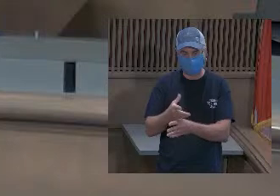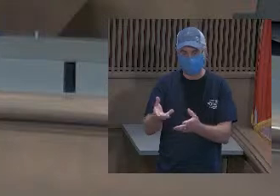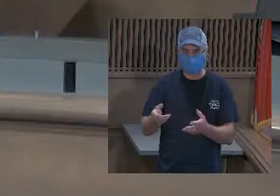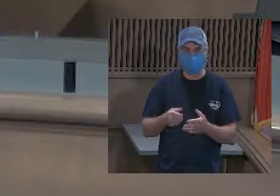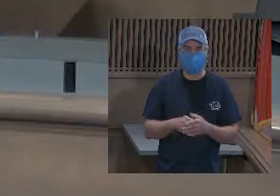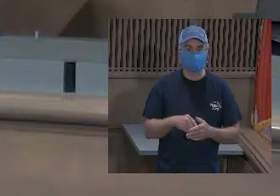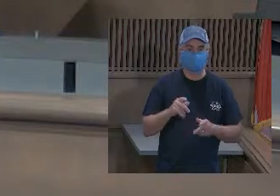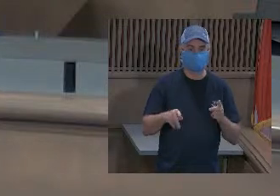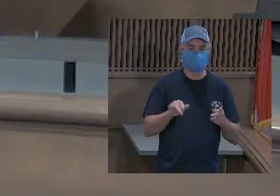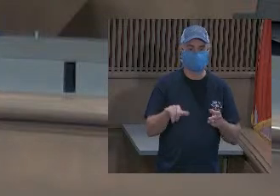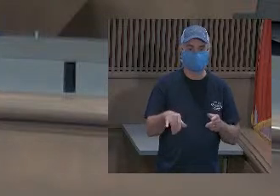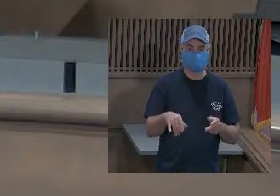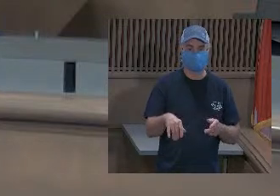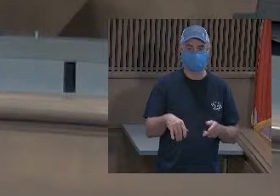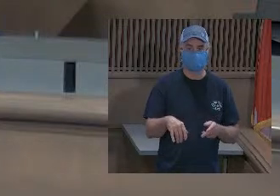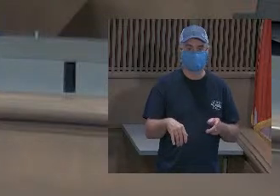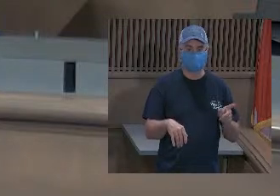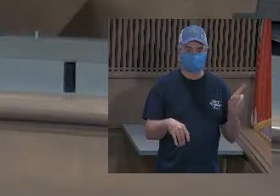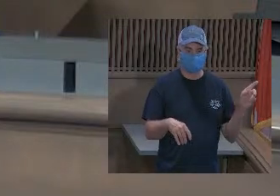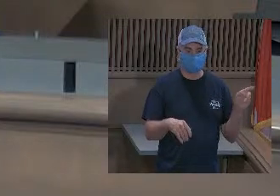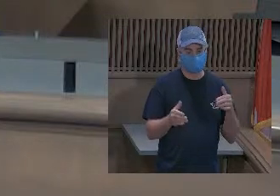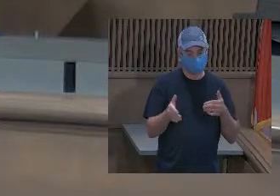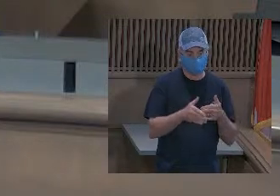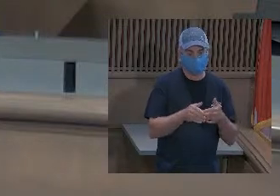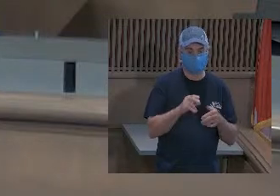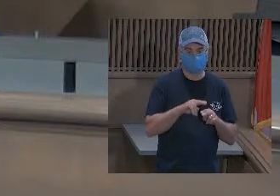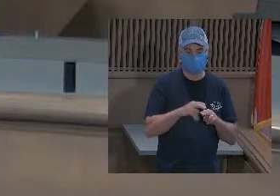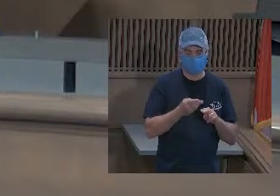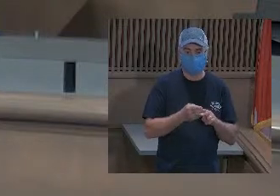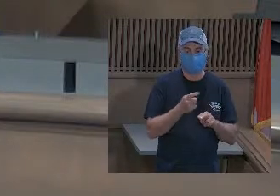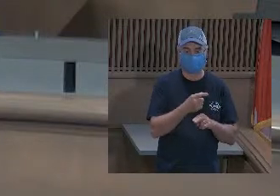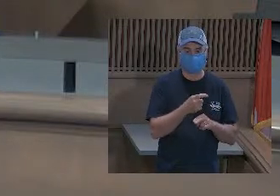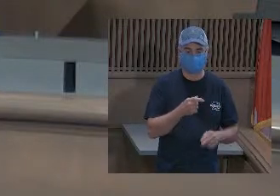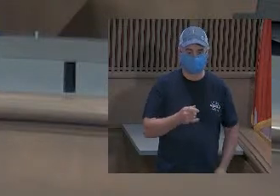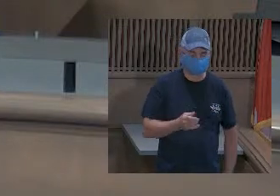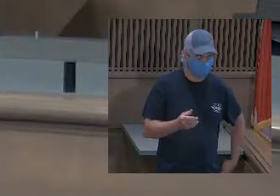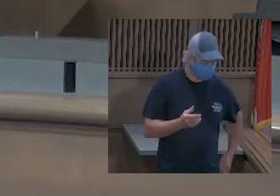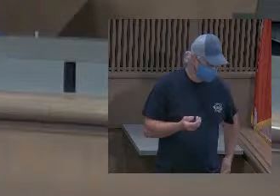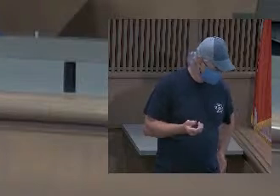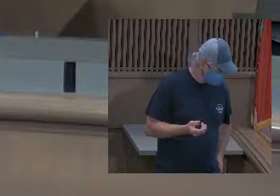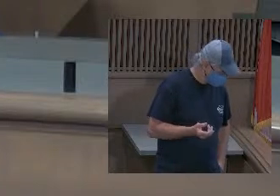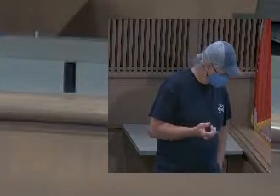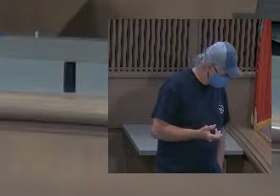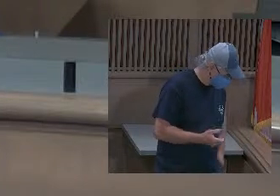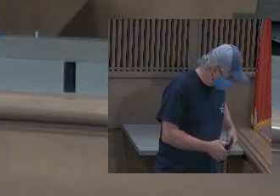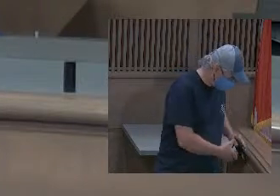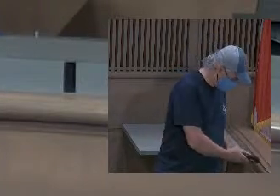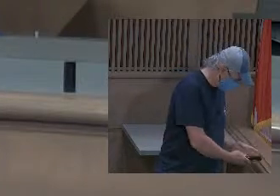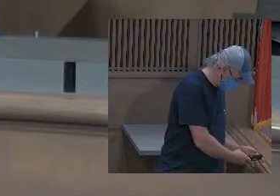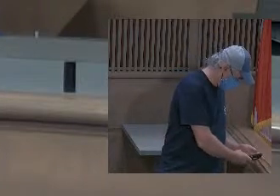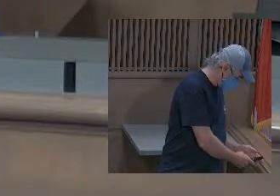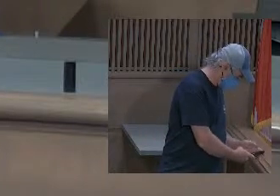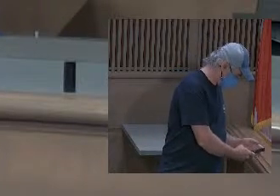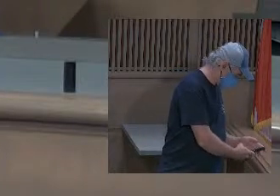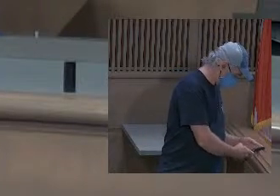now, a couple blocks from here, on a ventilator with a machine breathing for